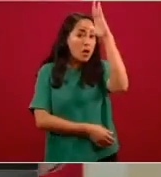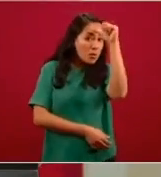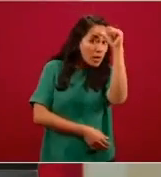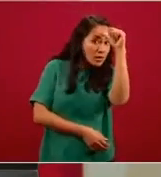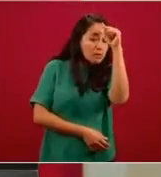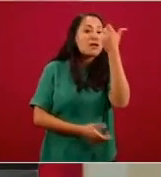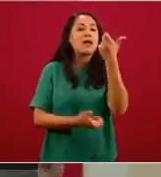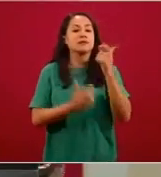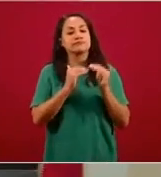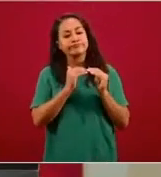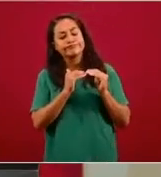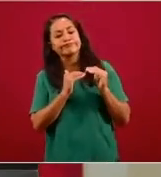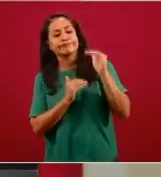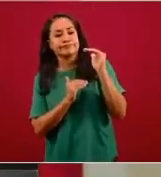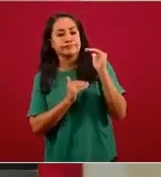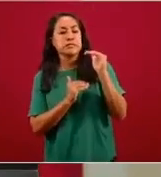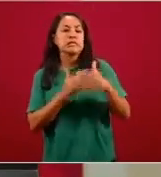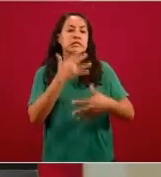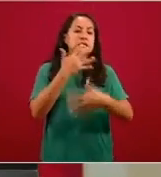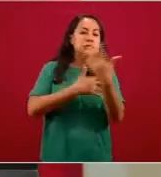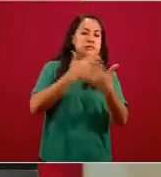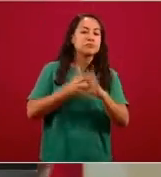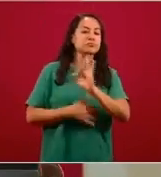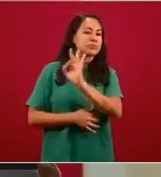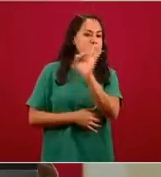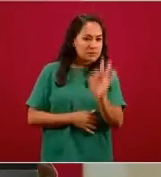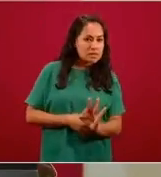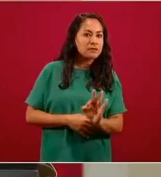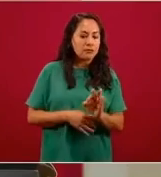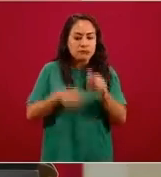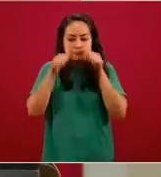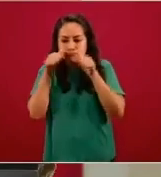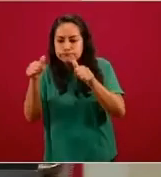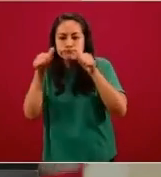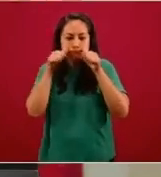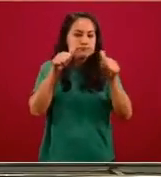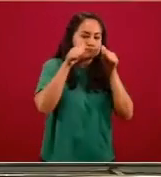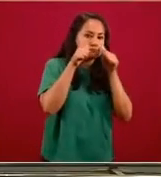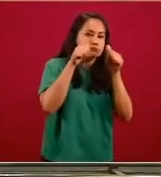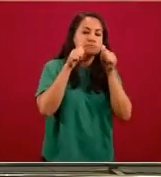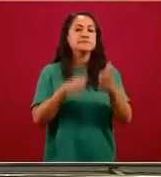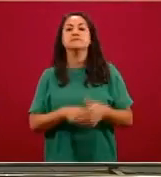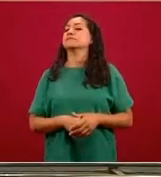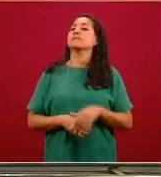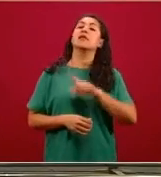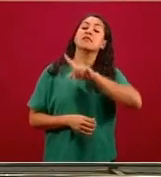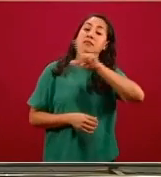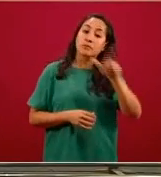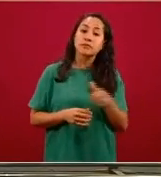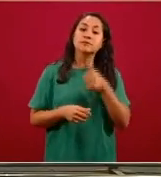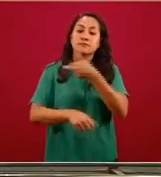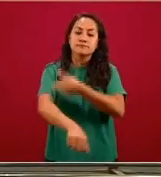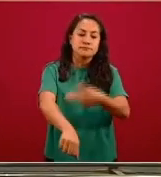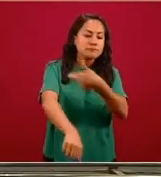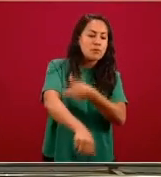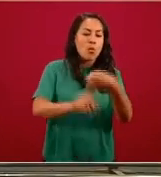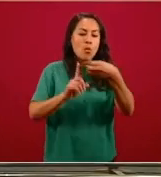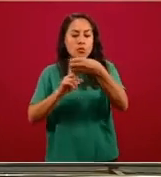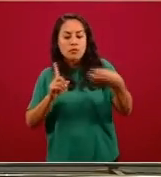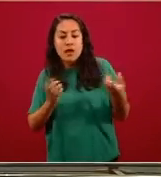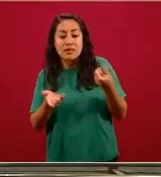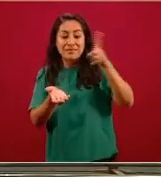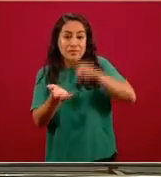private institutions, and we increased another 15% our capacity, our beds. So